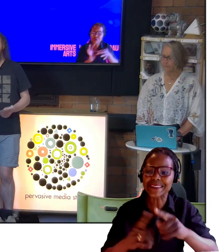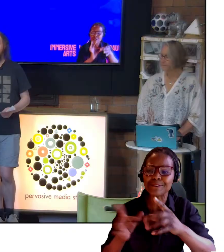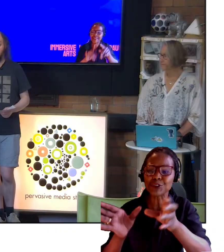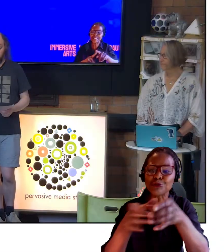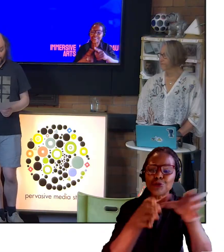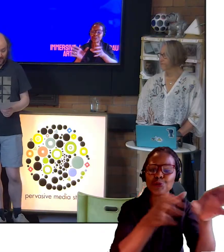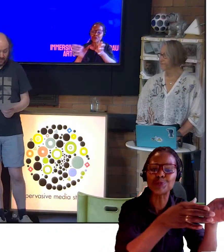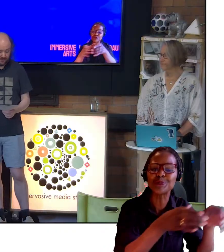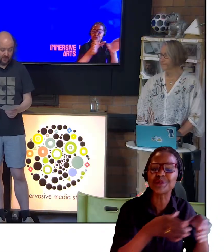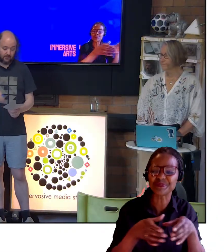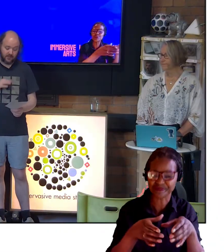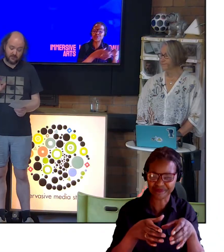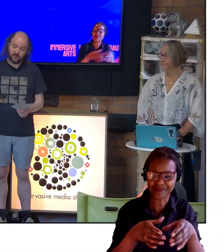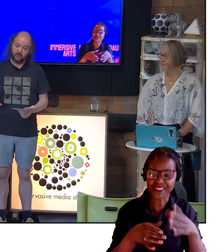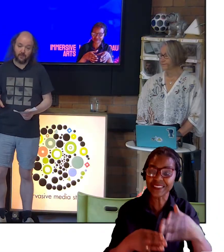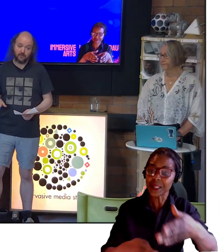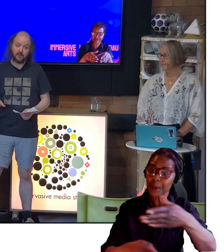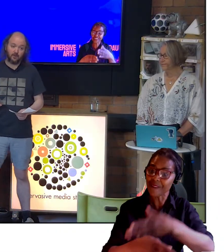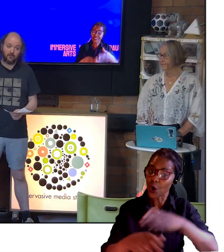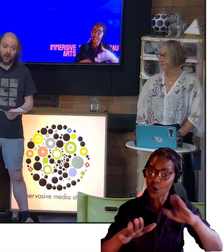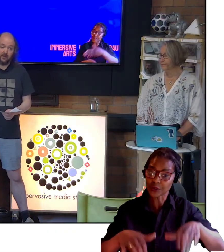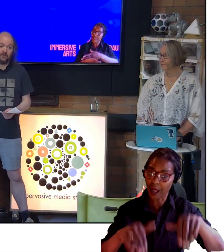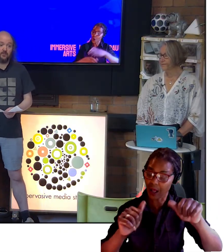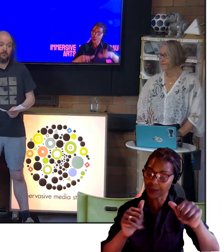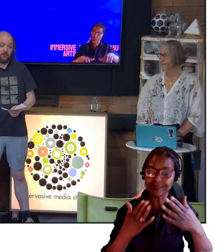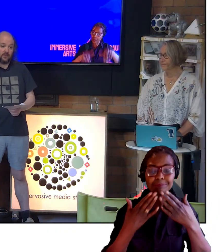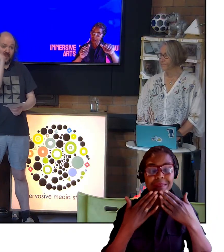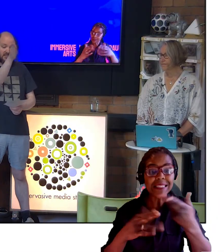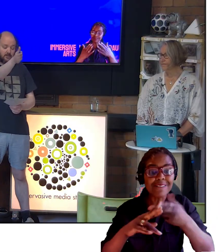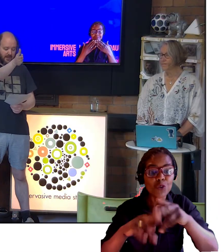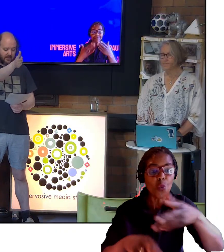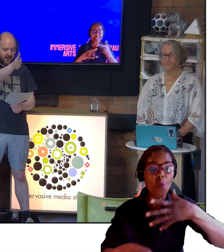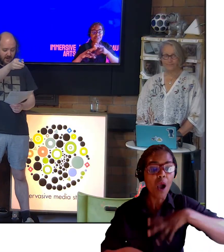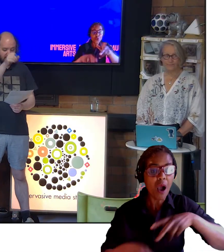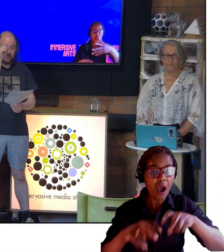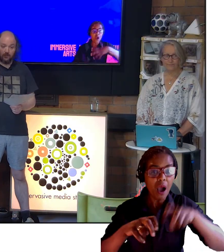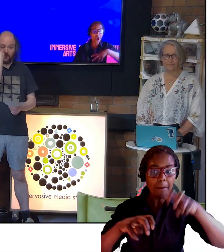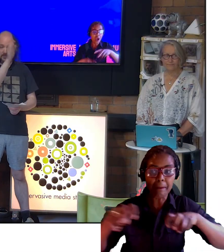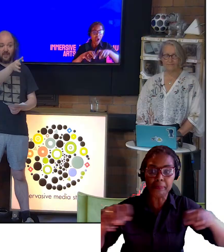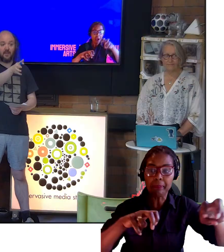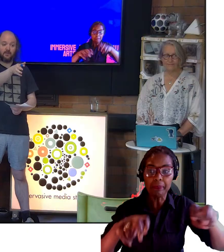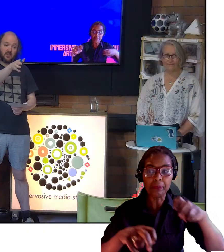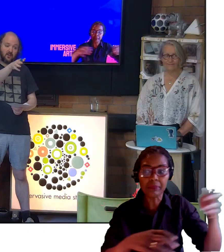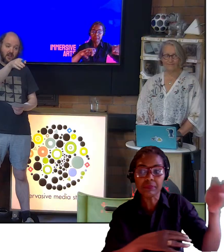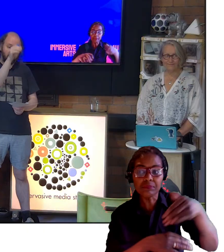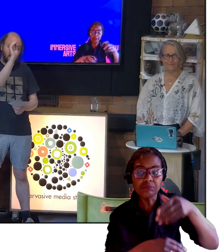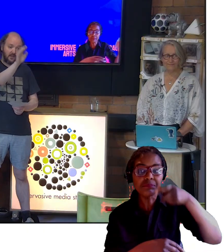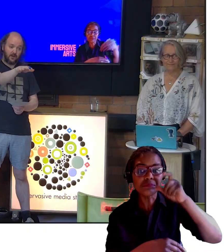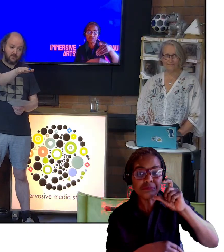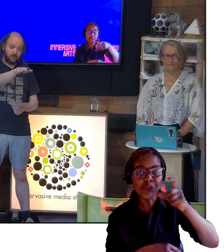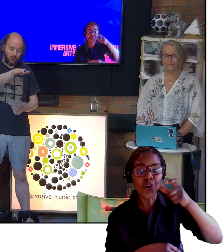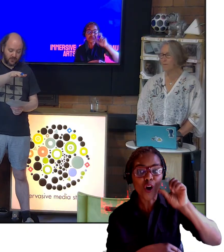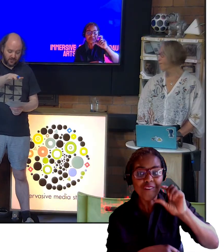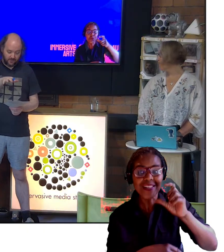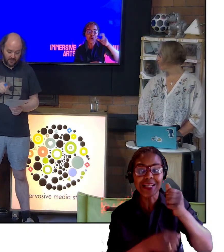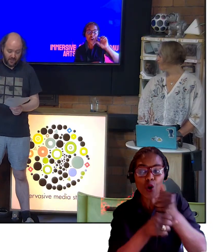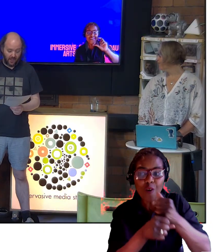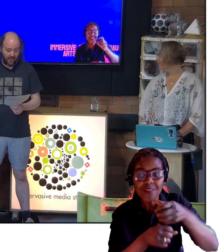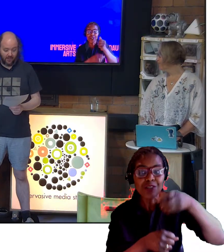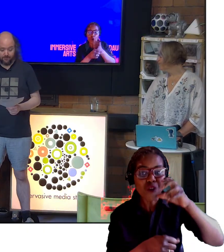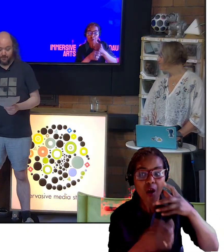few notes before we begin. Please do feel free to move around. We've got a kitchen back there. You're welcome to make a cup of tea or coffee, grab some